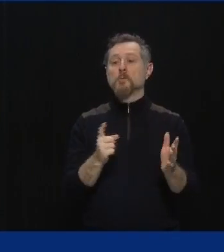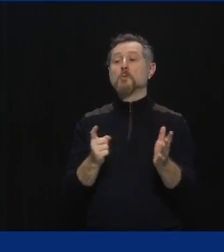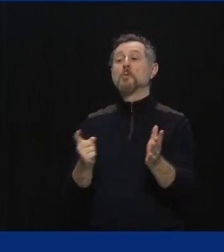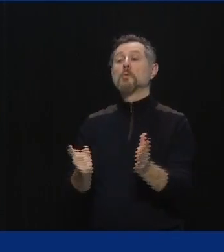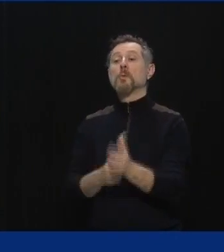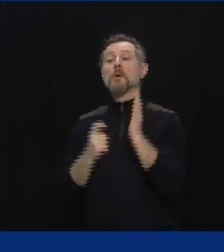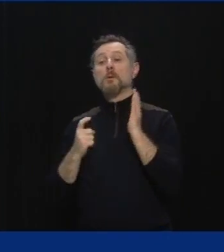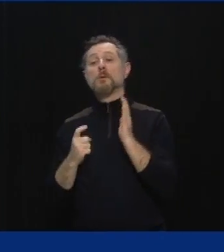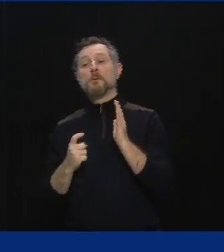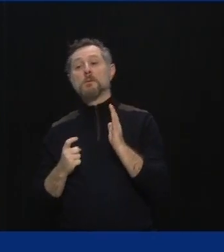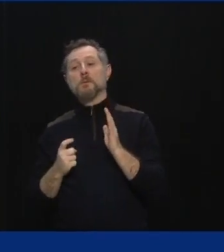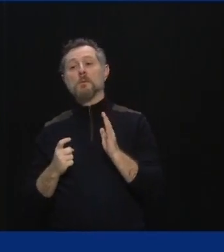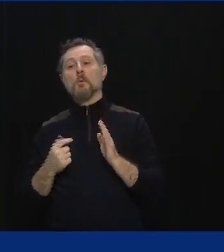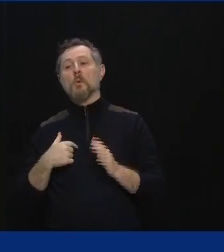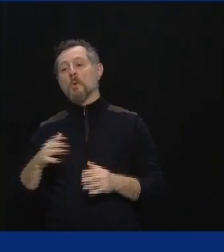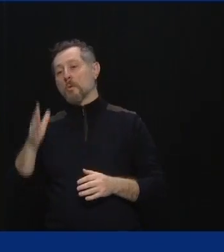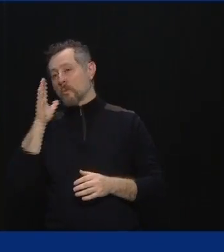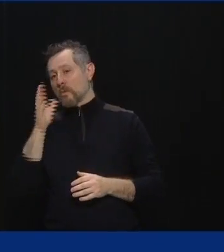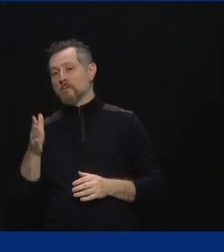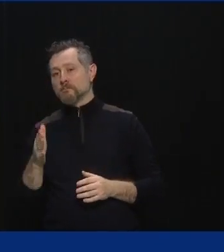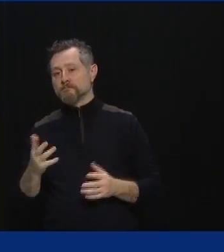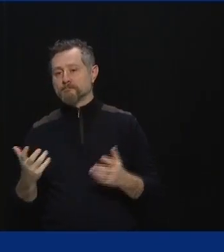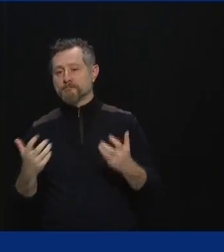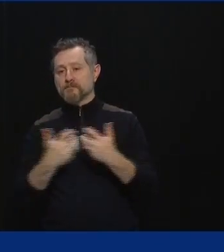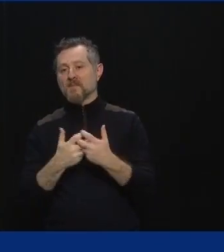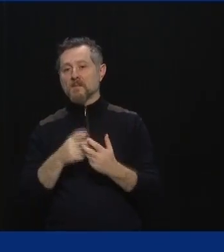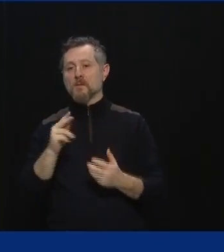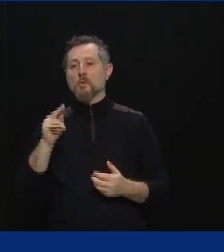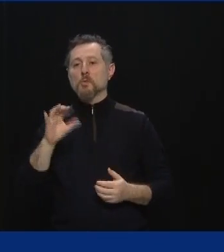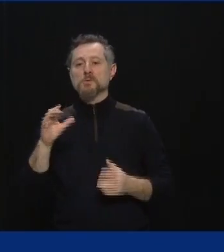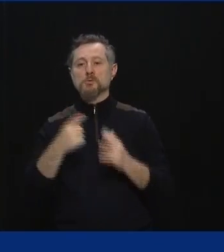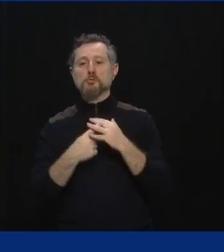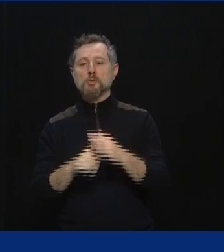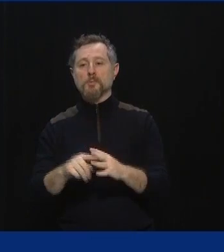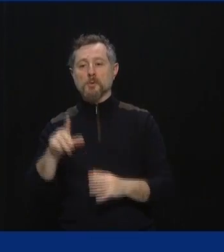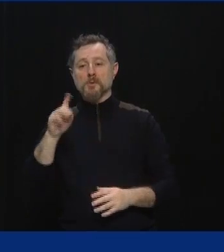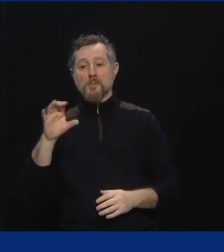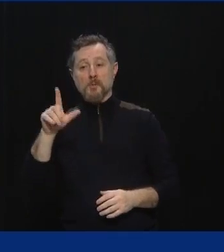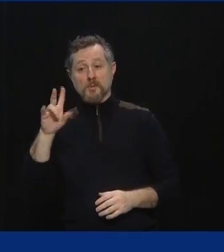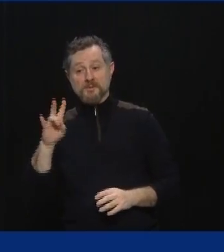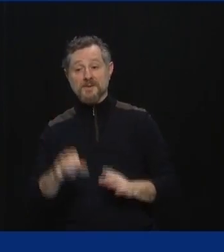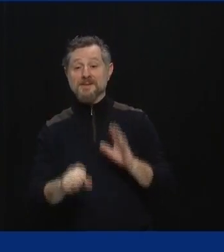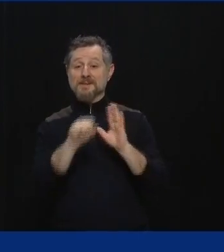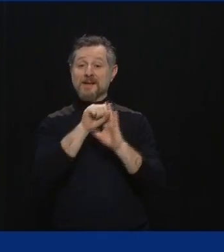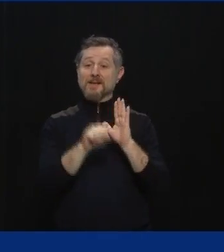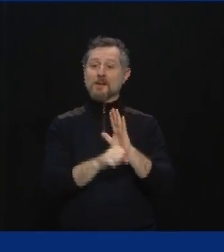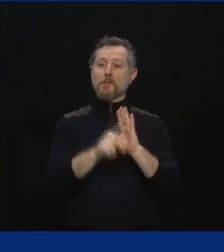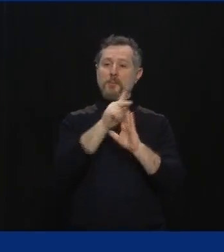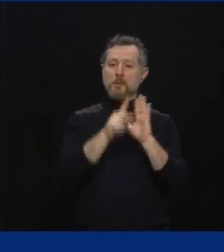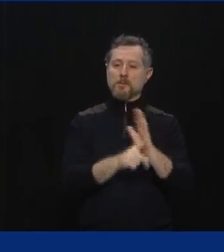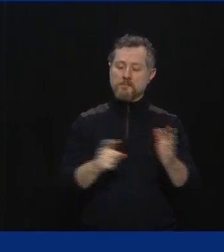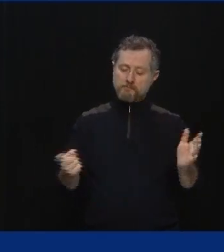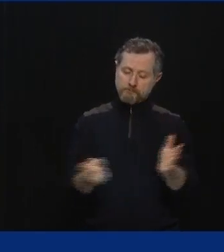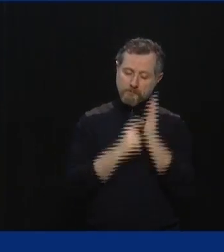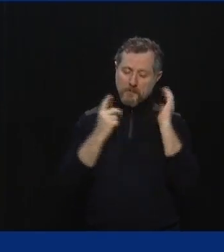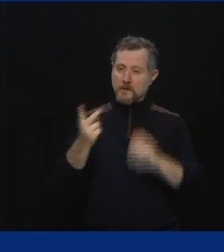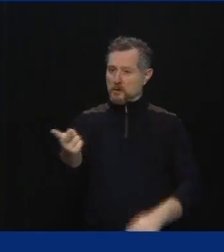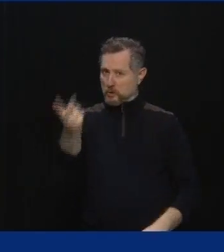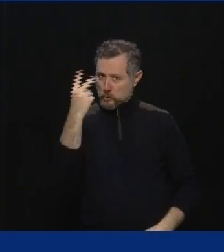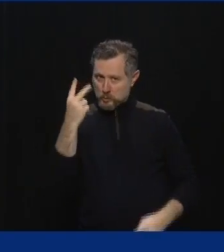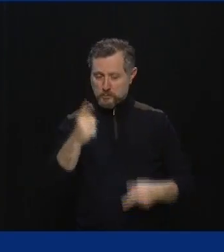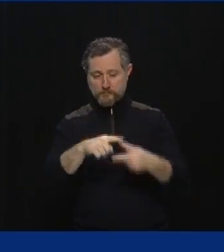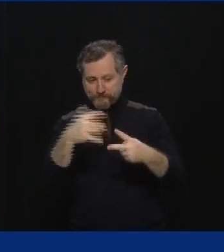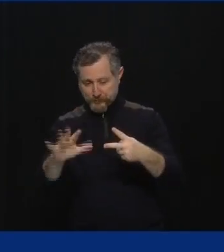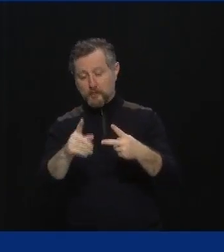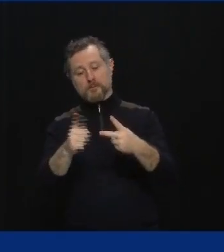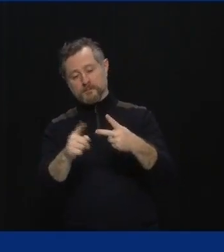So we'll be consistent with the city of New York on the 27th, because our state policy is two full doses. So those